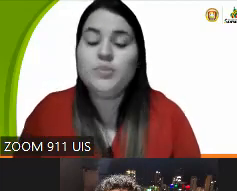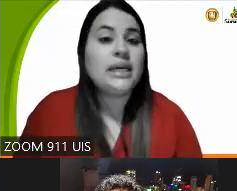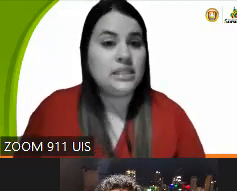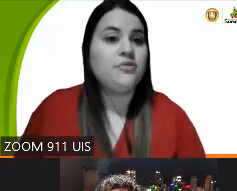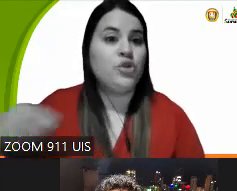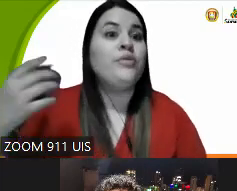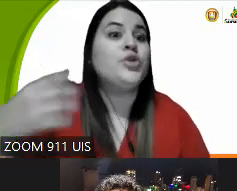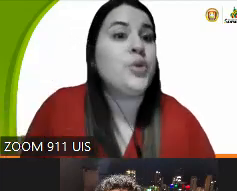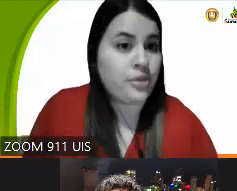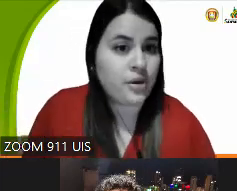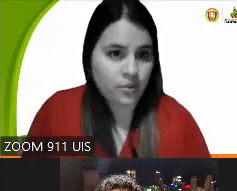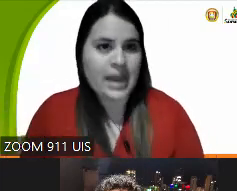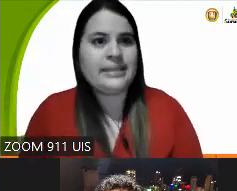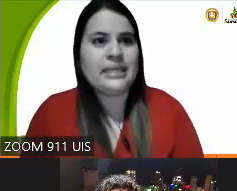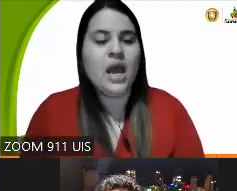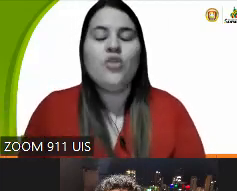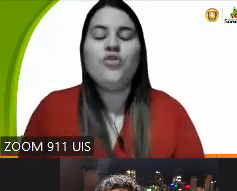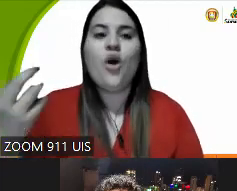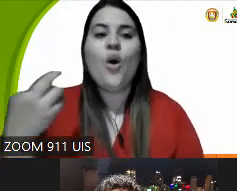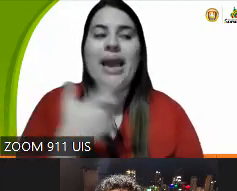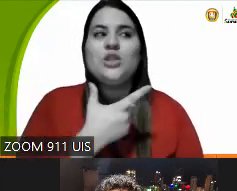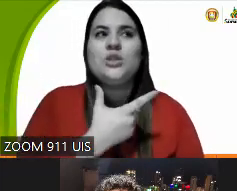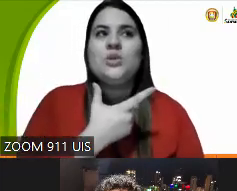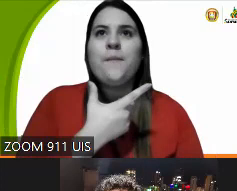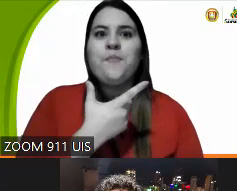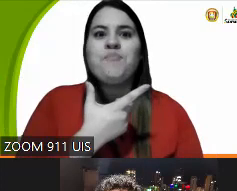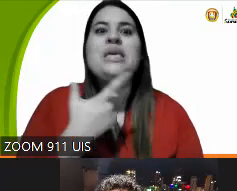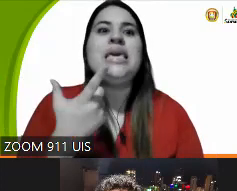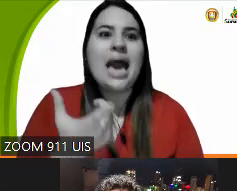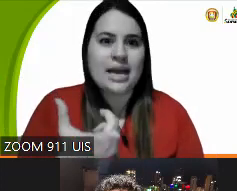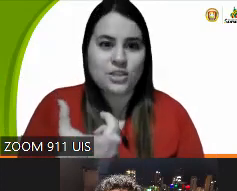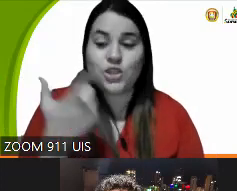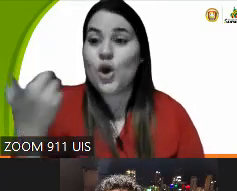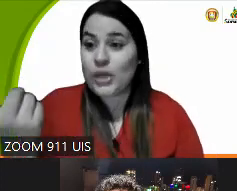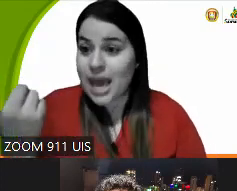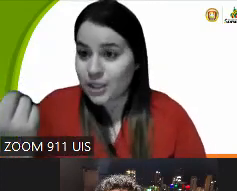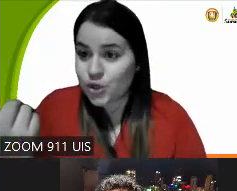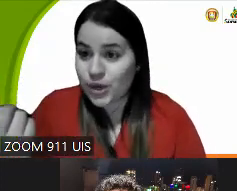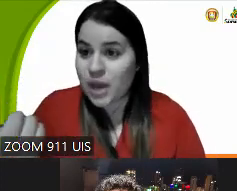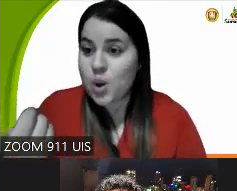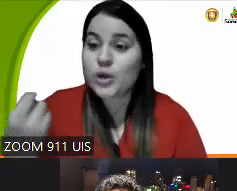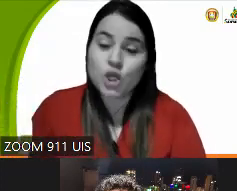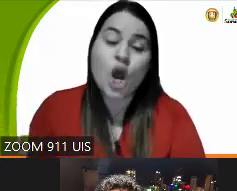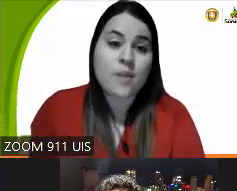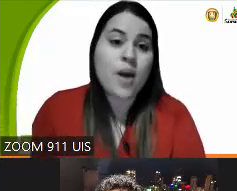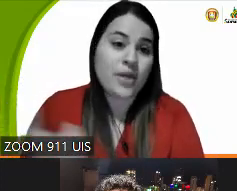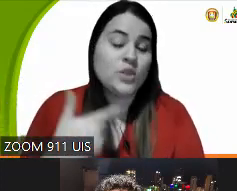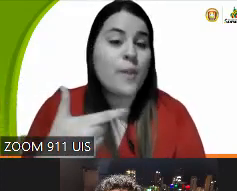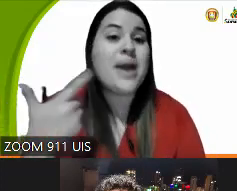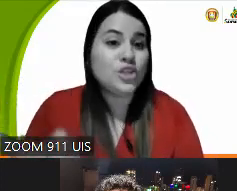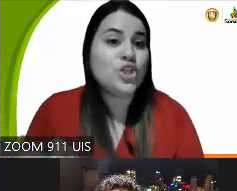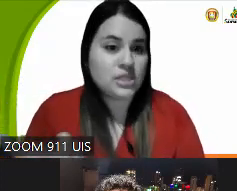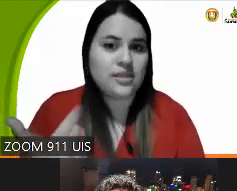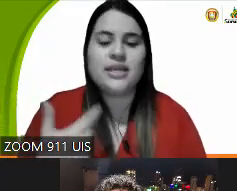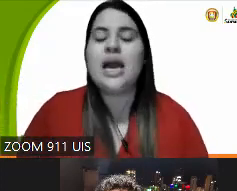the objective truth, right? So it is biased. yes. So yesterday we were talking about this.